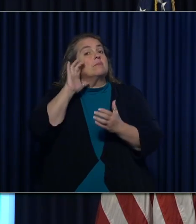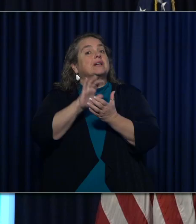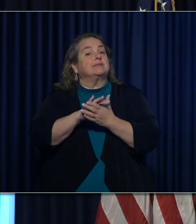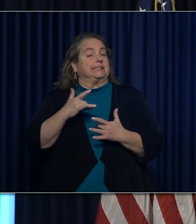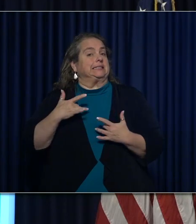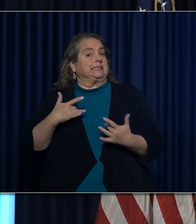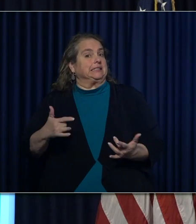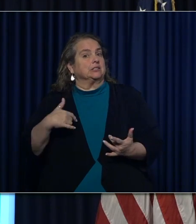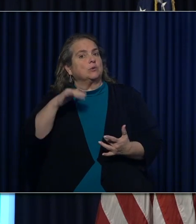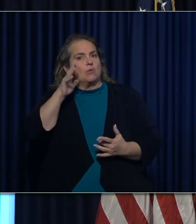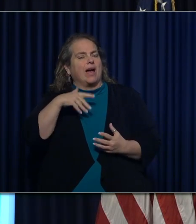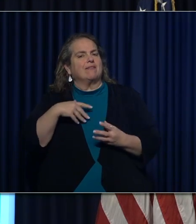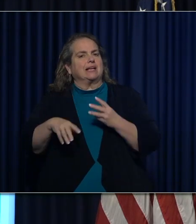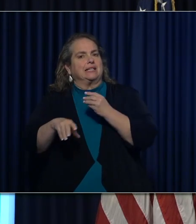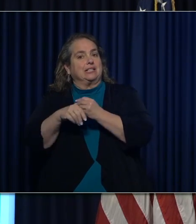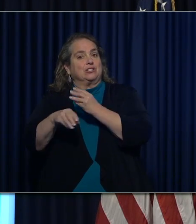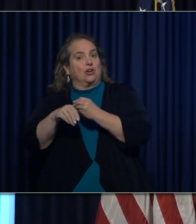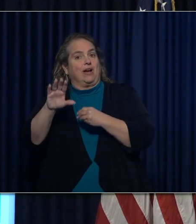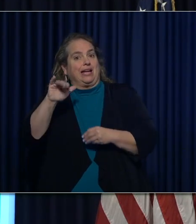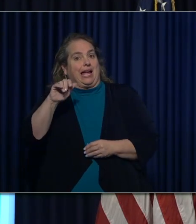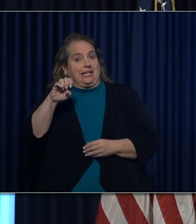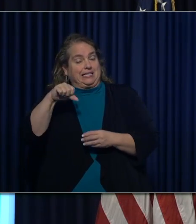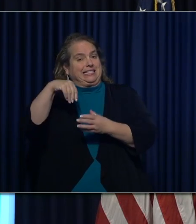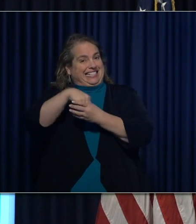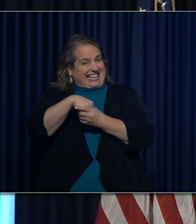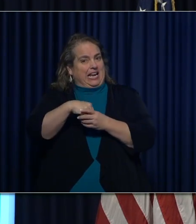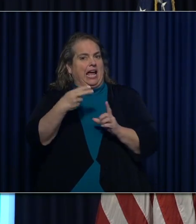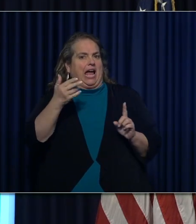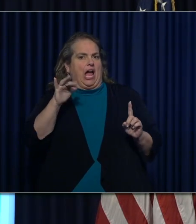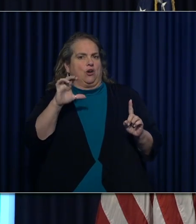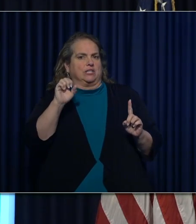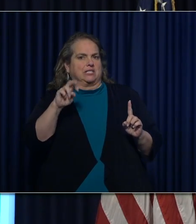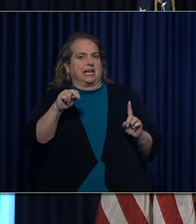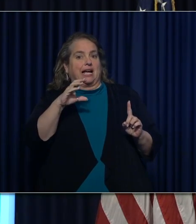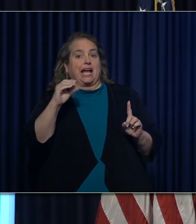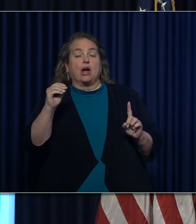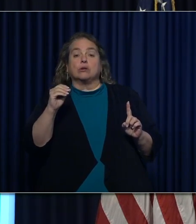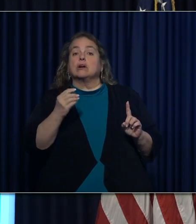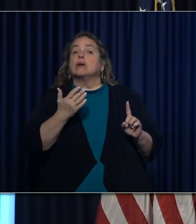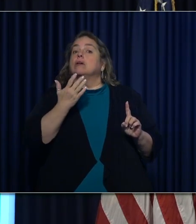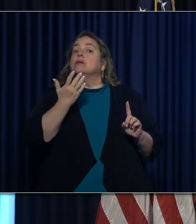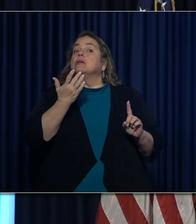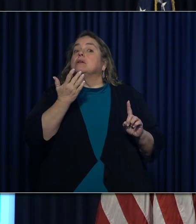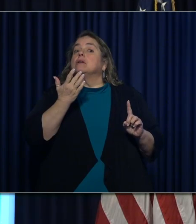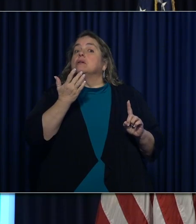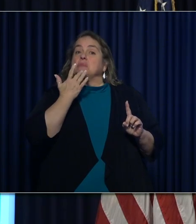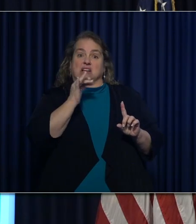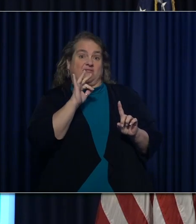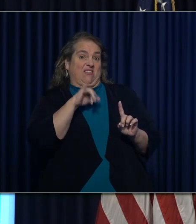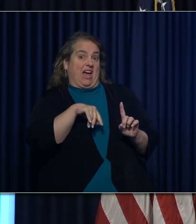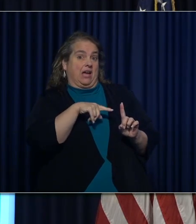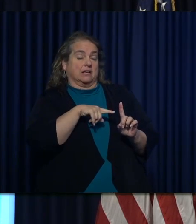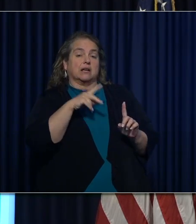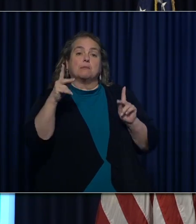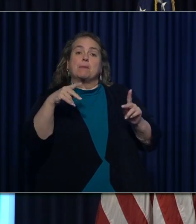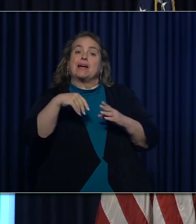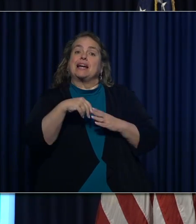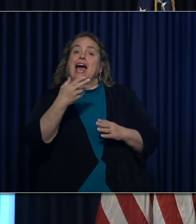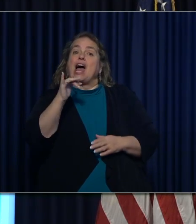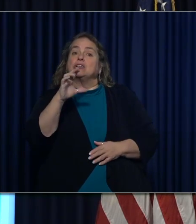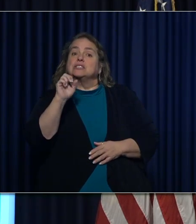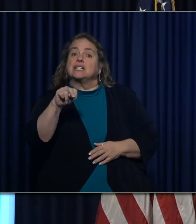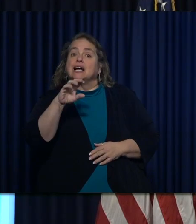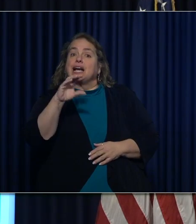we will have additional cases in Harrison County. Because of that, people either in Harrison County or